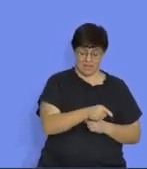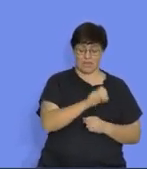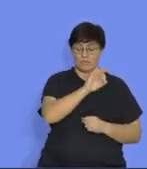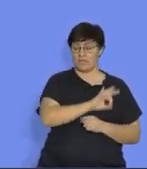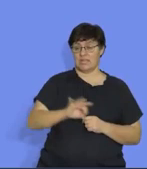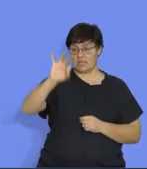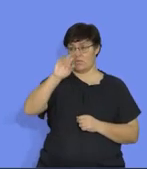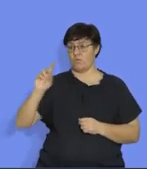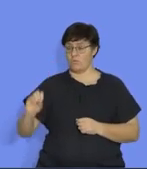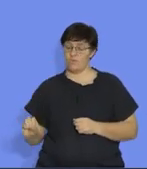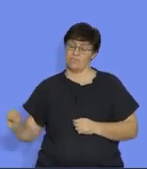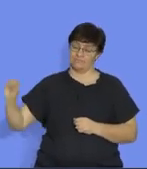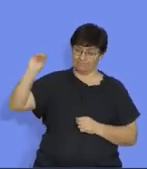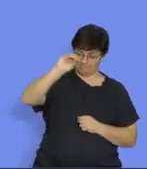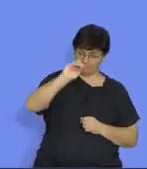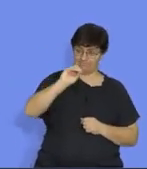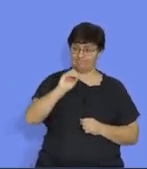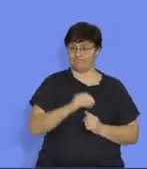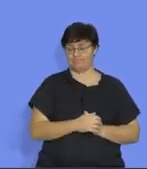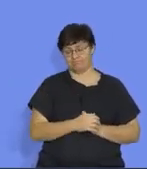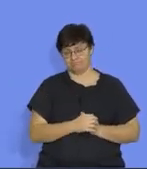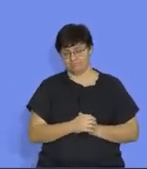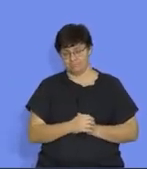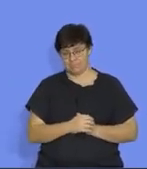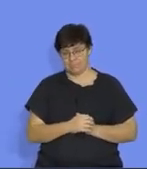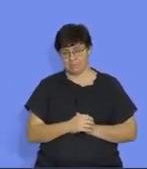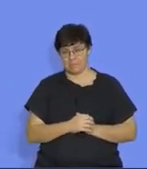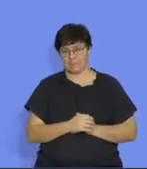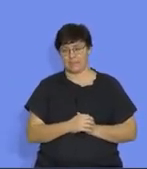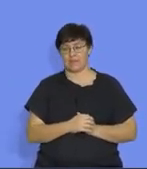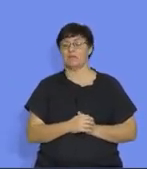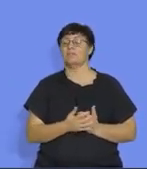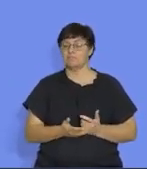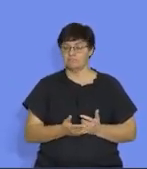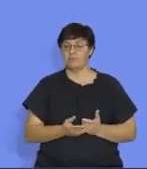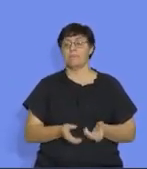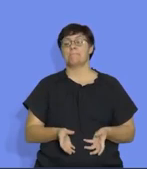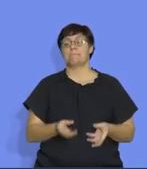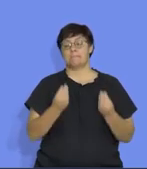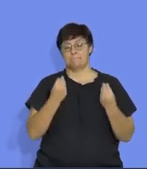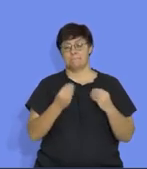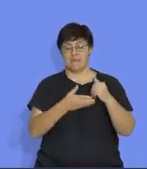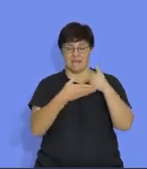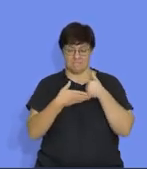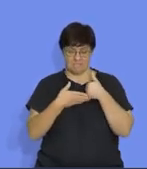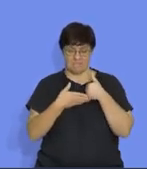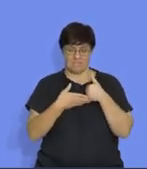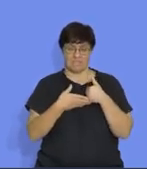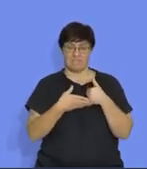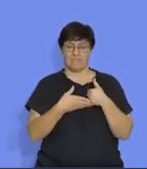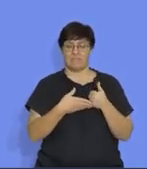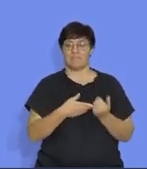x values, as substituting in the respective x values will actually be able to help me find